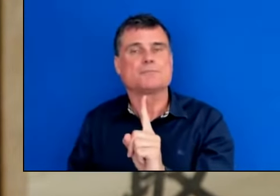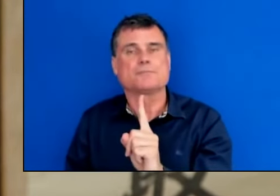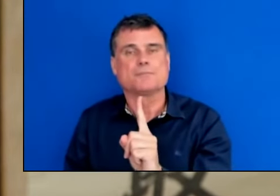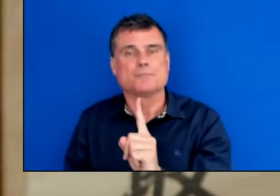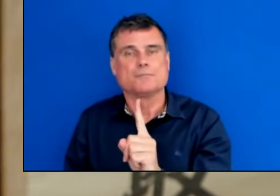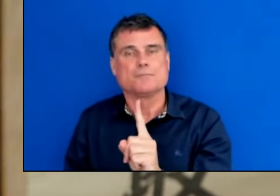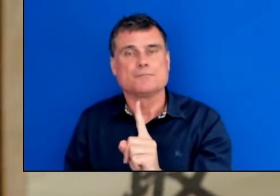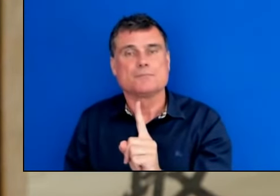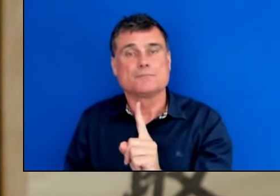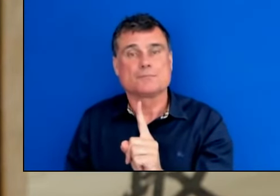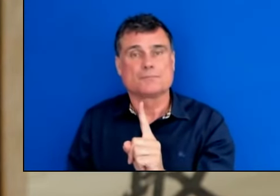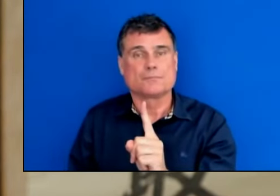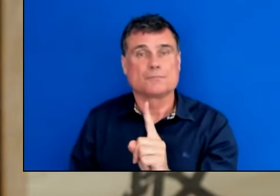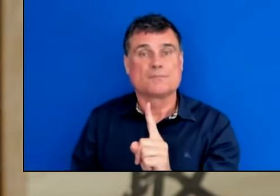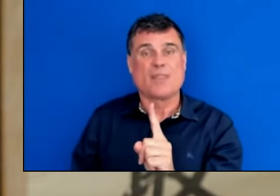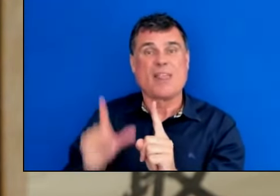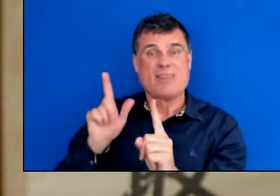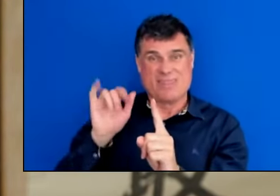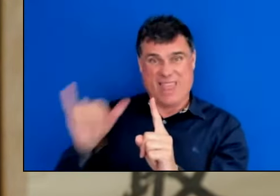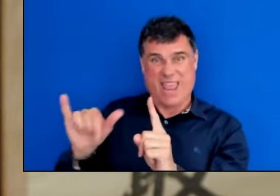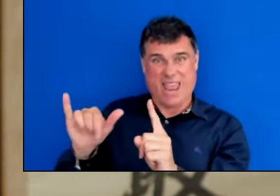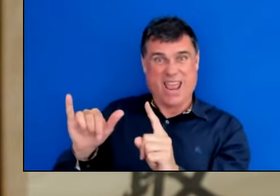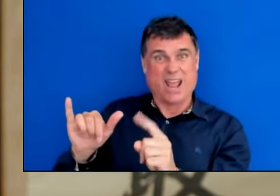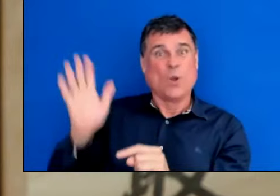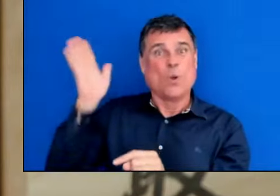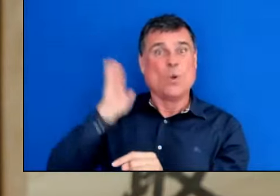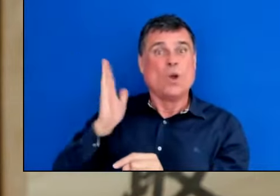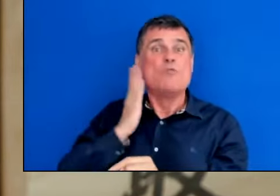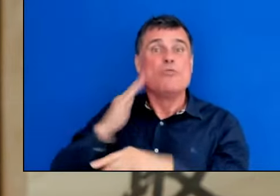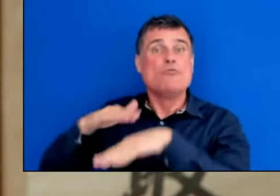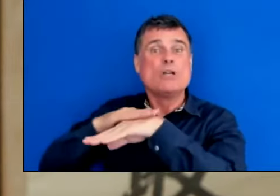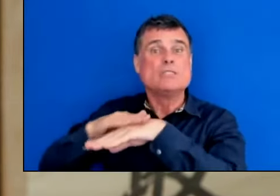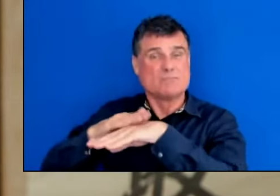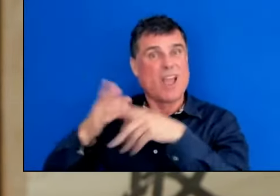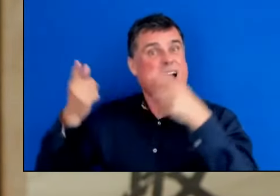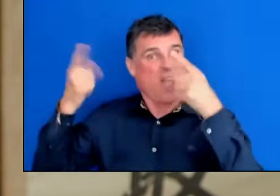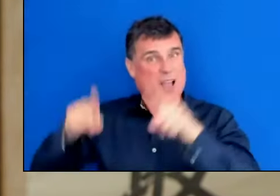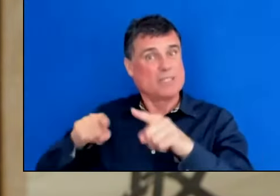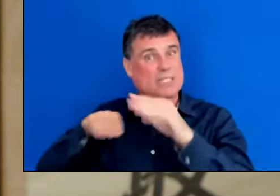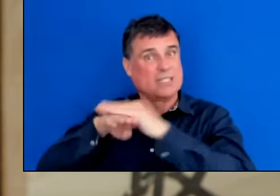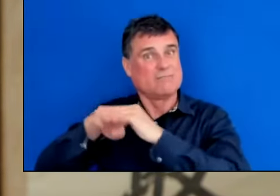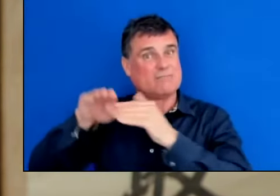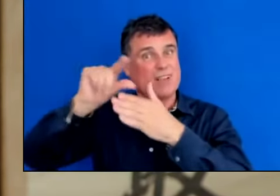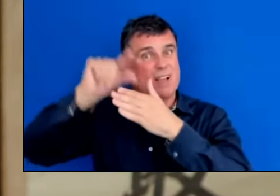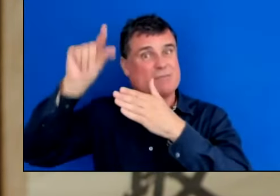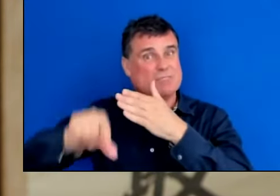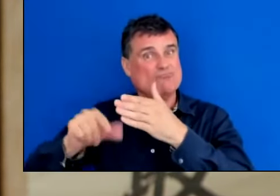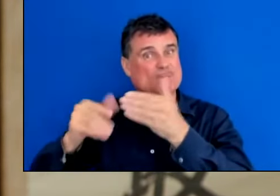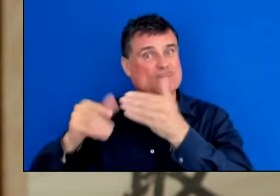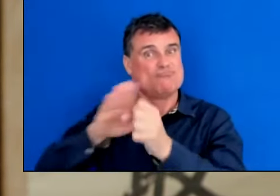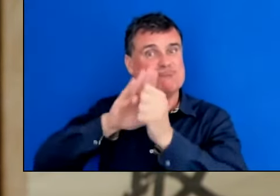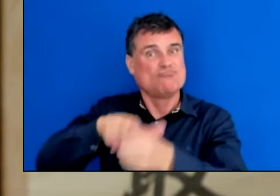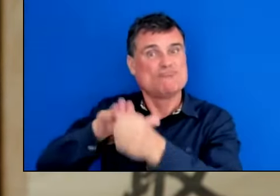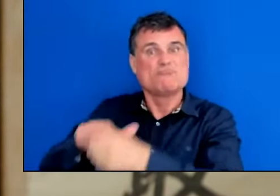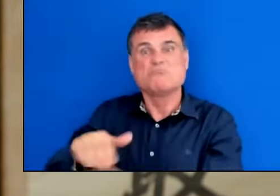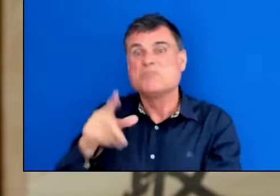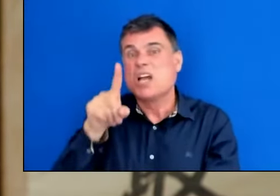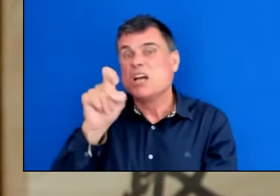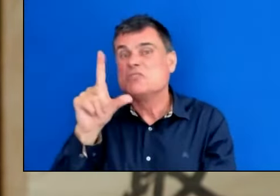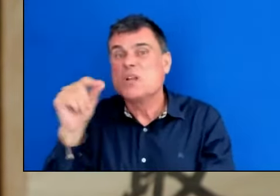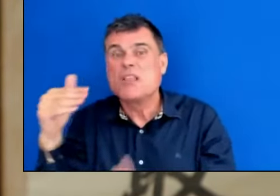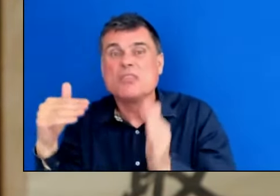9066 that allowed the government to intern 120,000